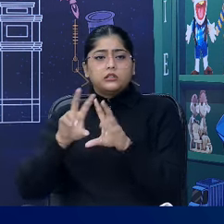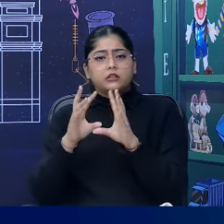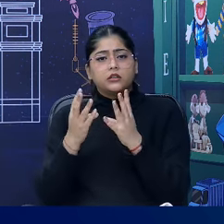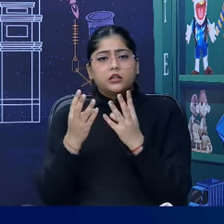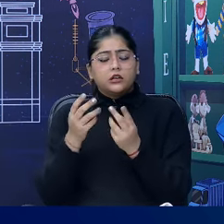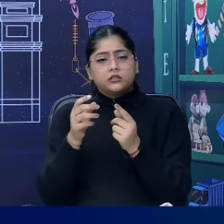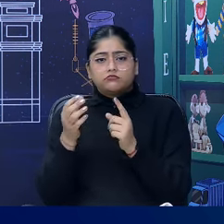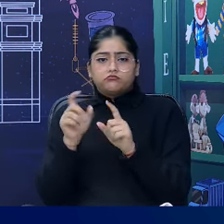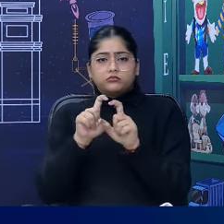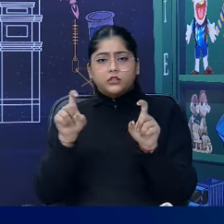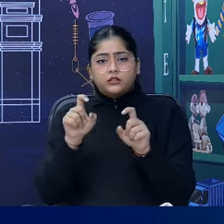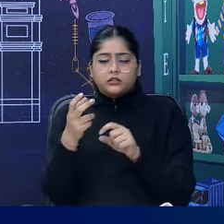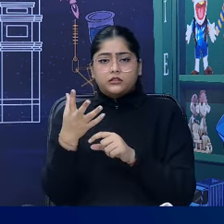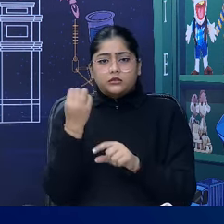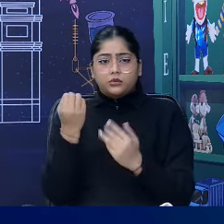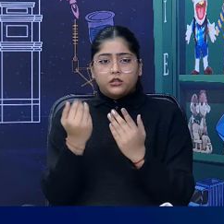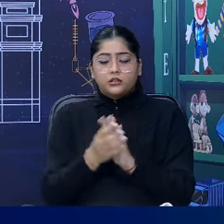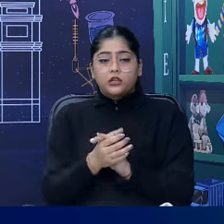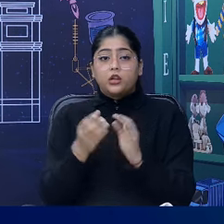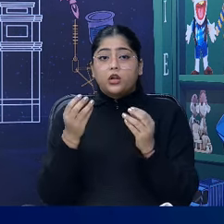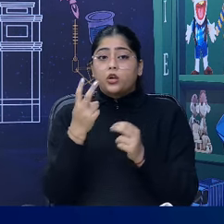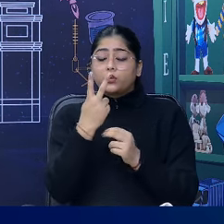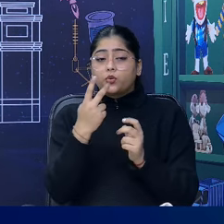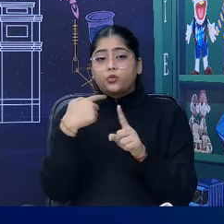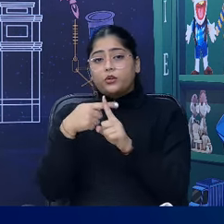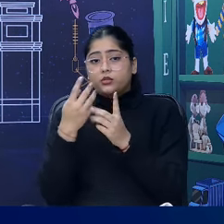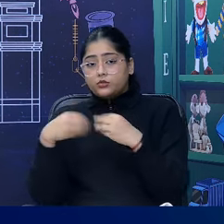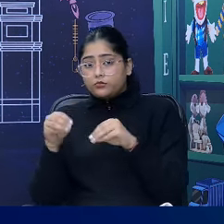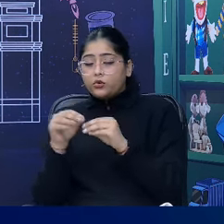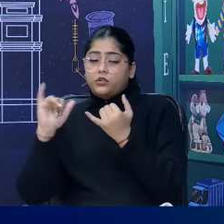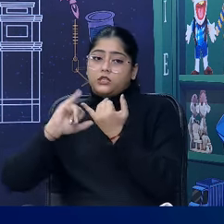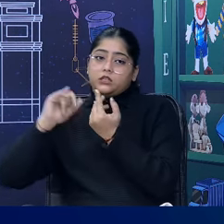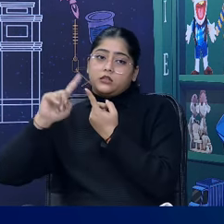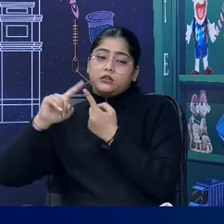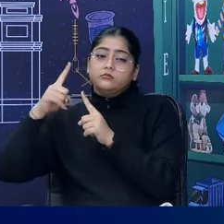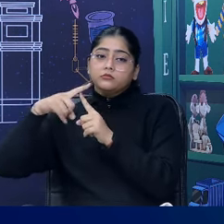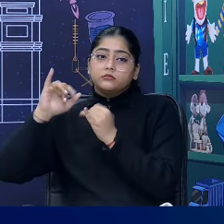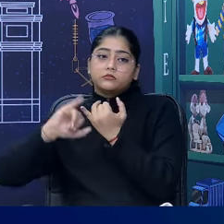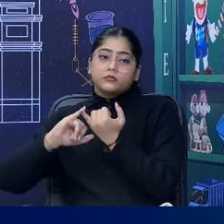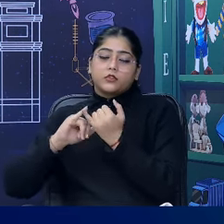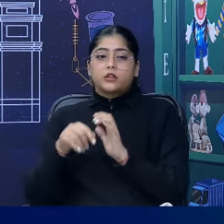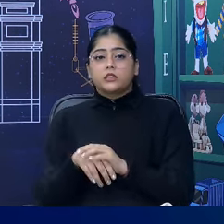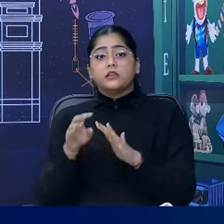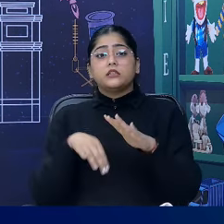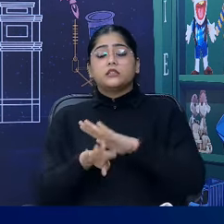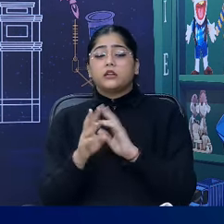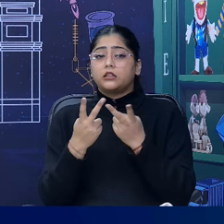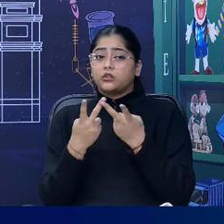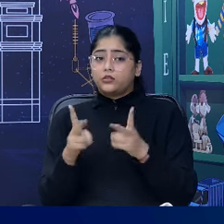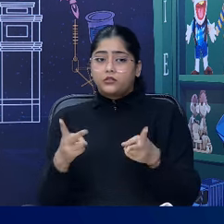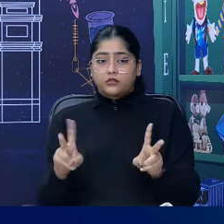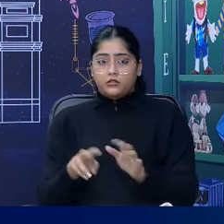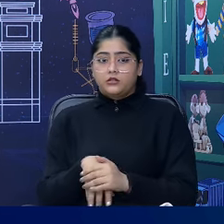for 2 or more sets. Now, just see, there are 2 conditions for equivalent